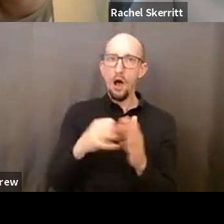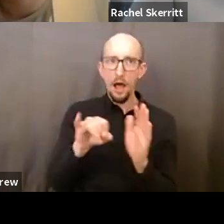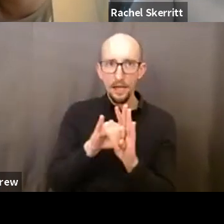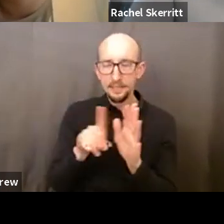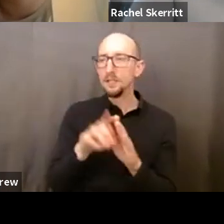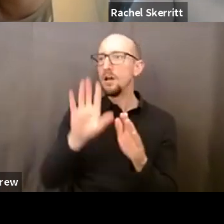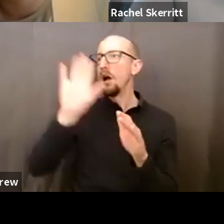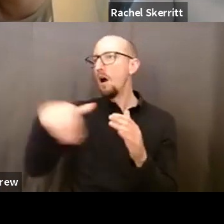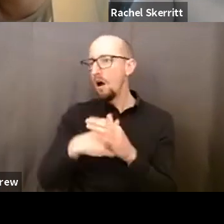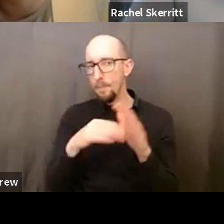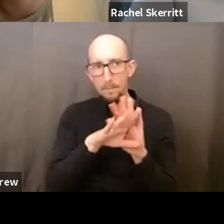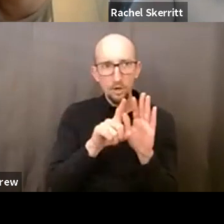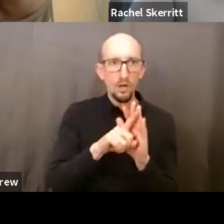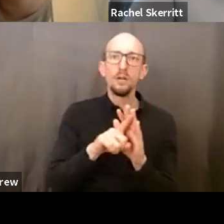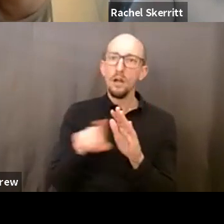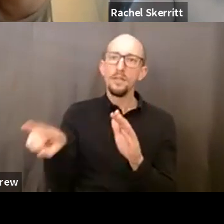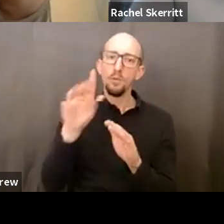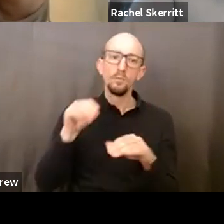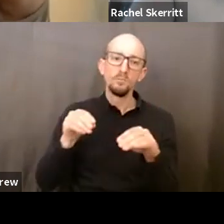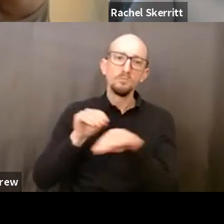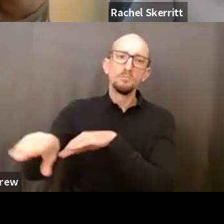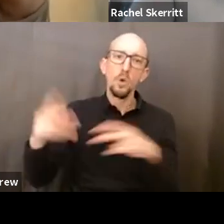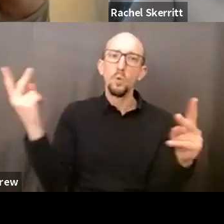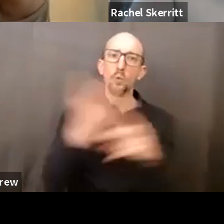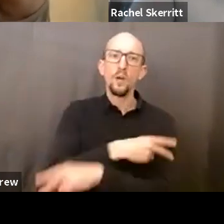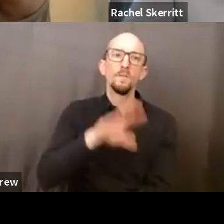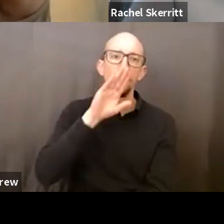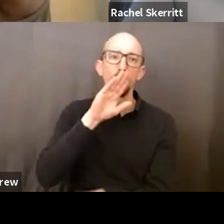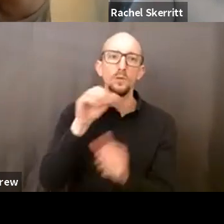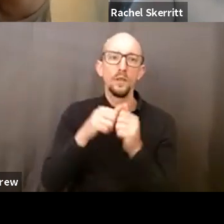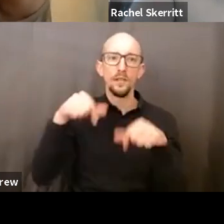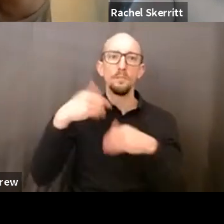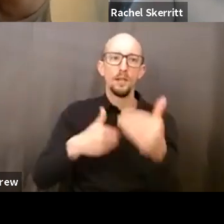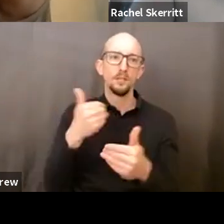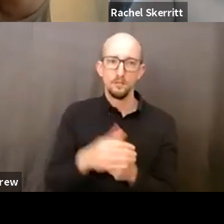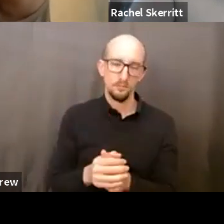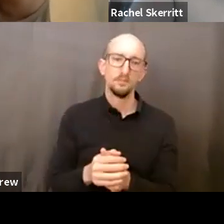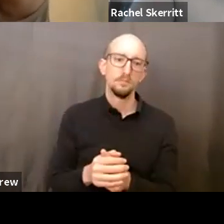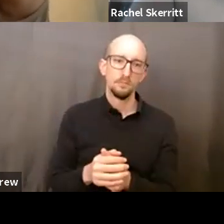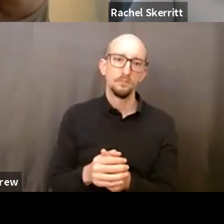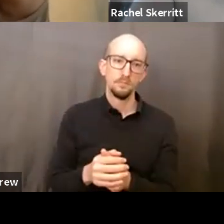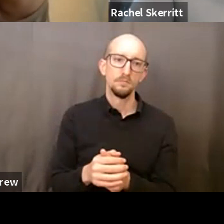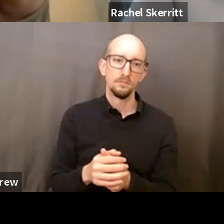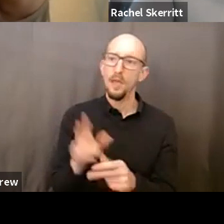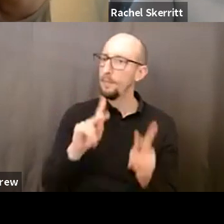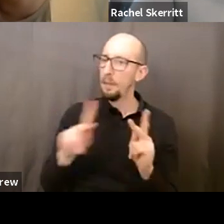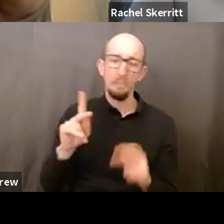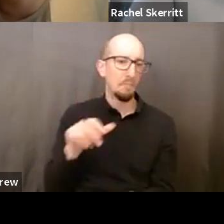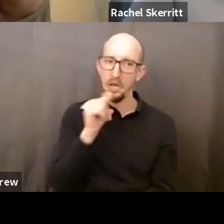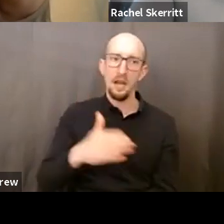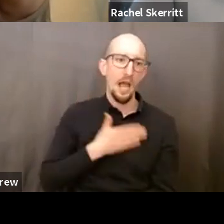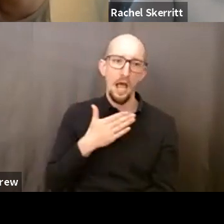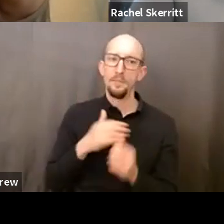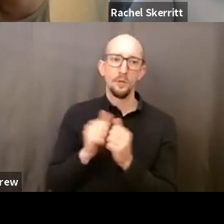socioeconomic backgrounds more frustrated with the process than not. And while it could certainly